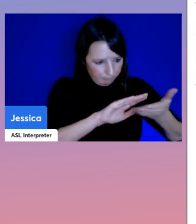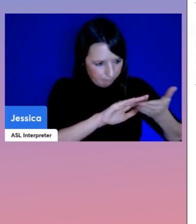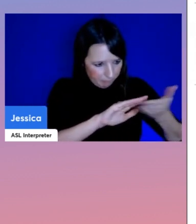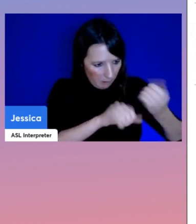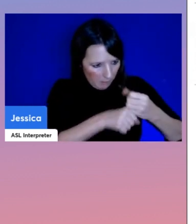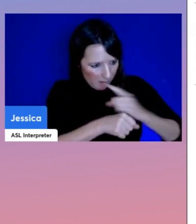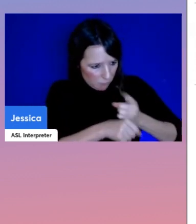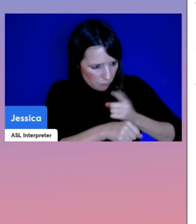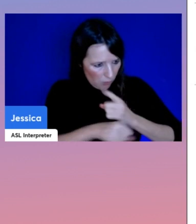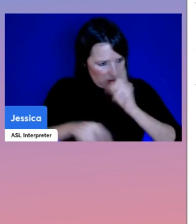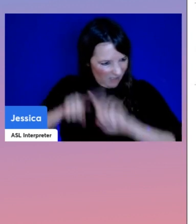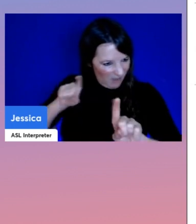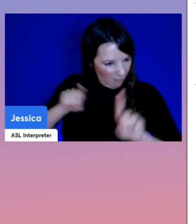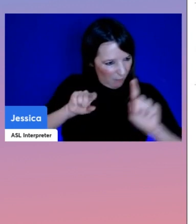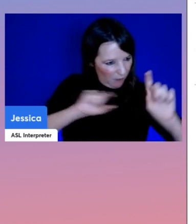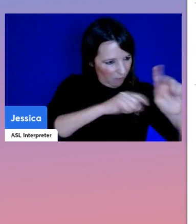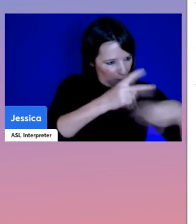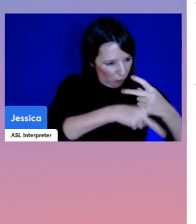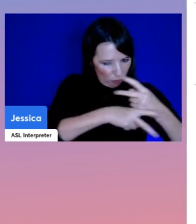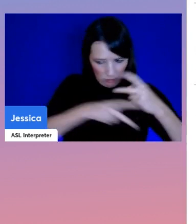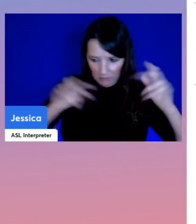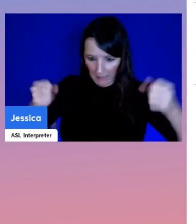between the different versions.